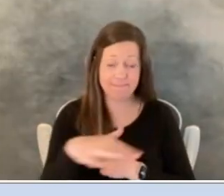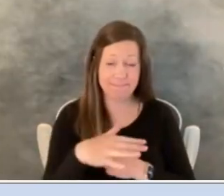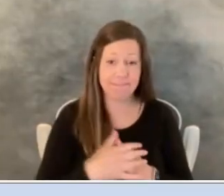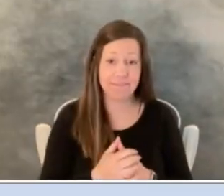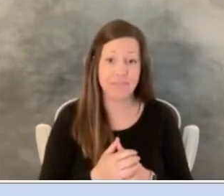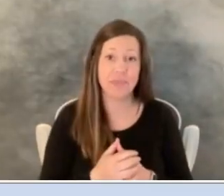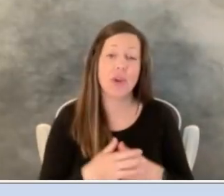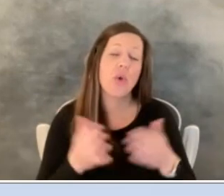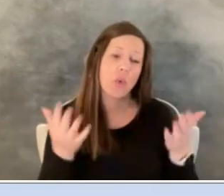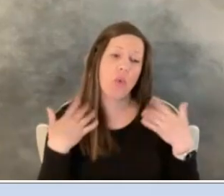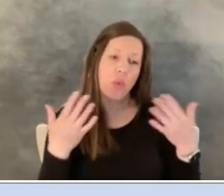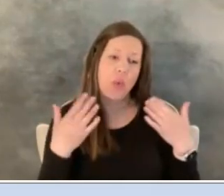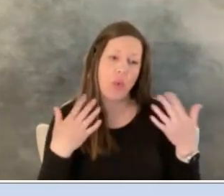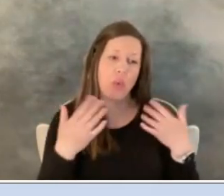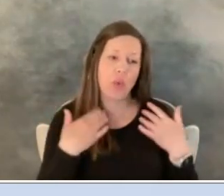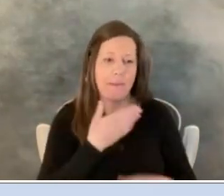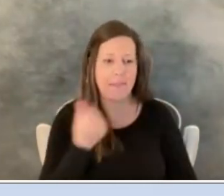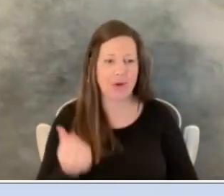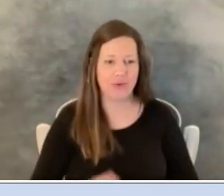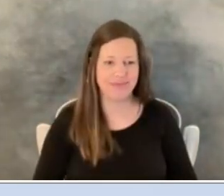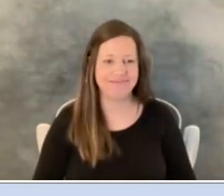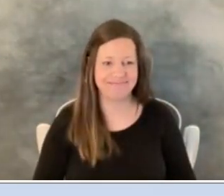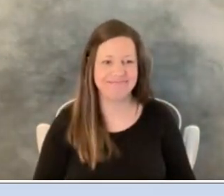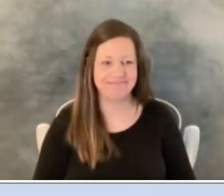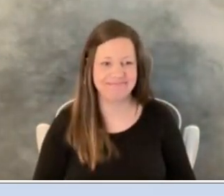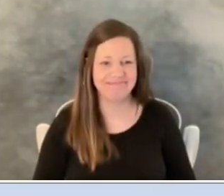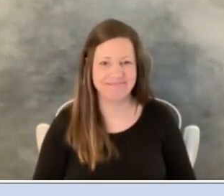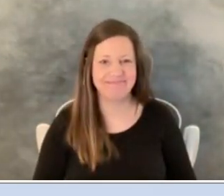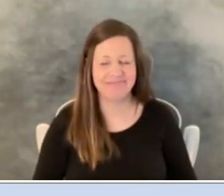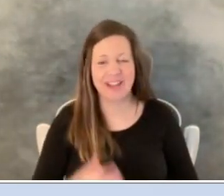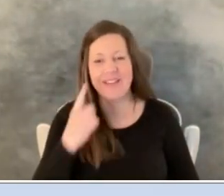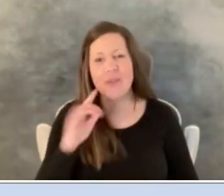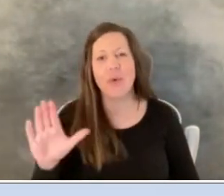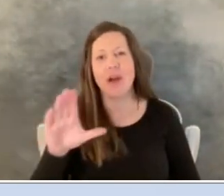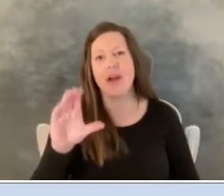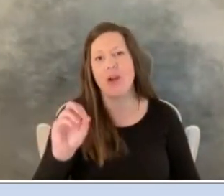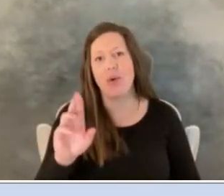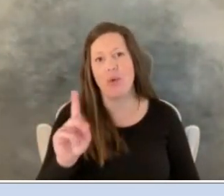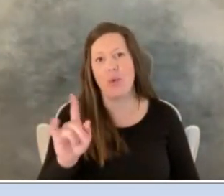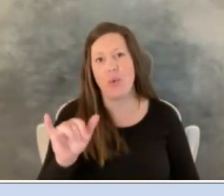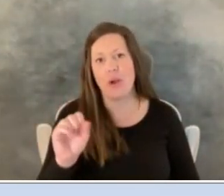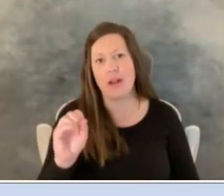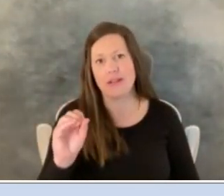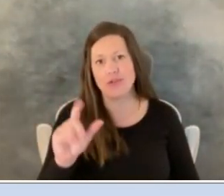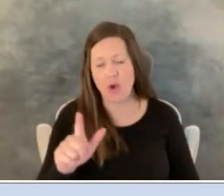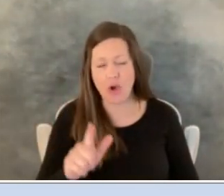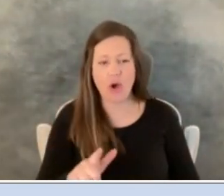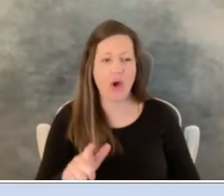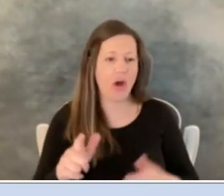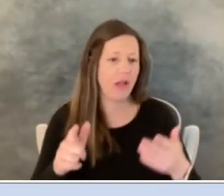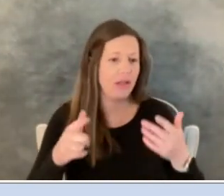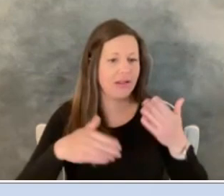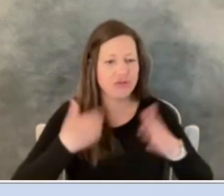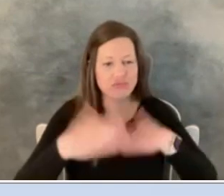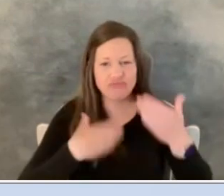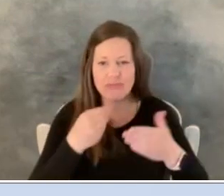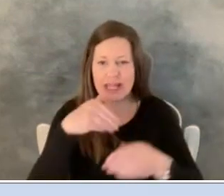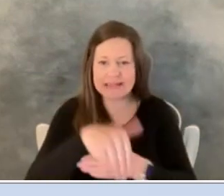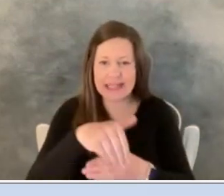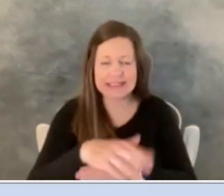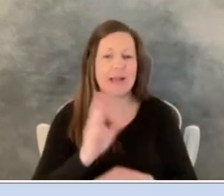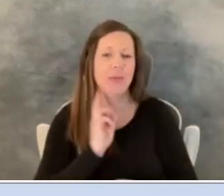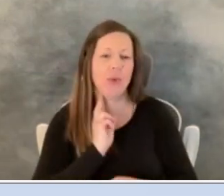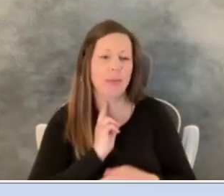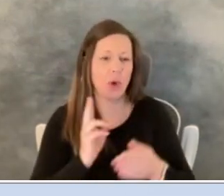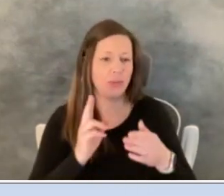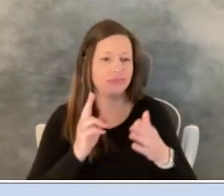Cooler temperatures are better for your cortisol secretion and nighttime hormonal secretion. So